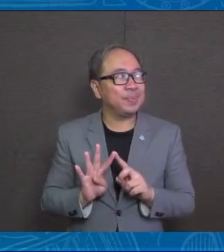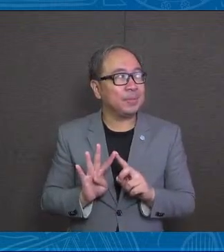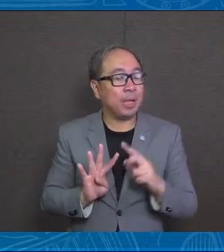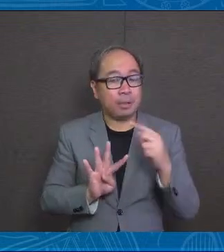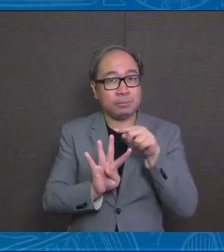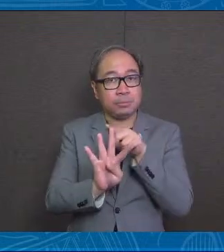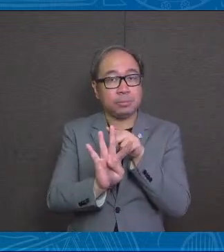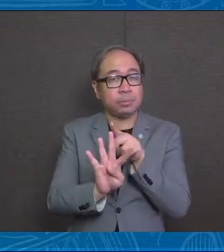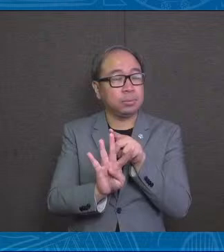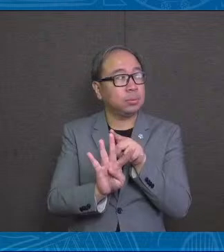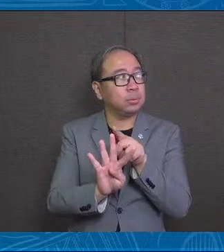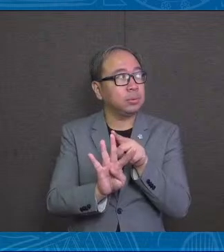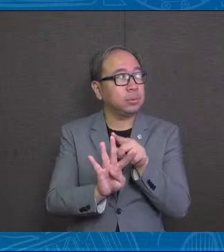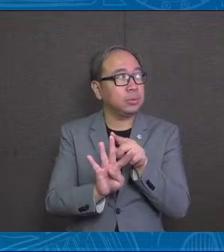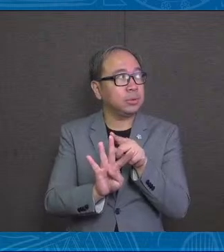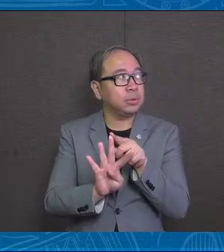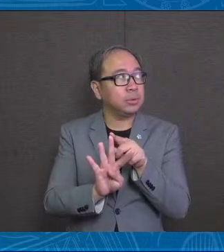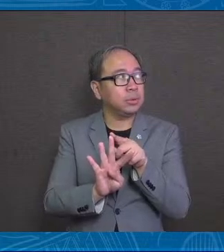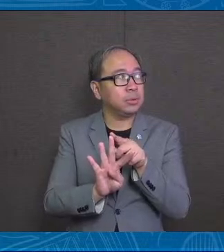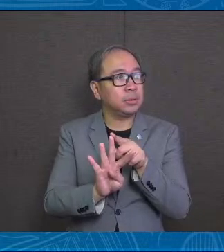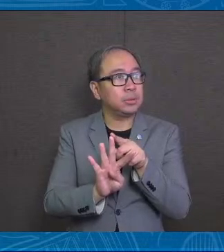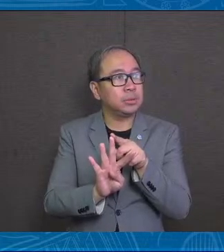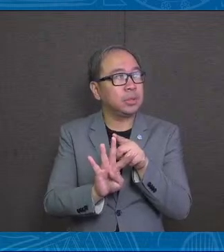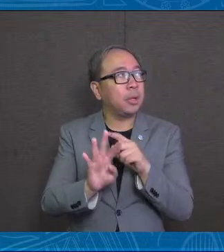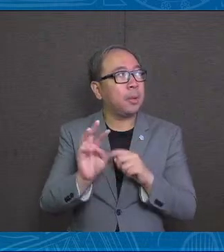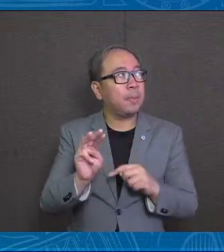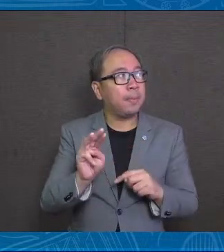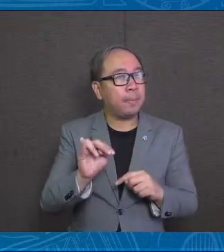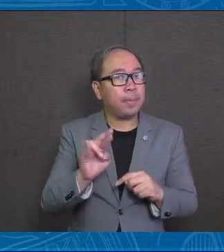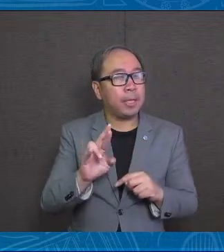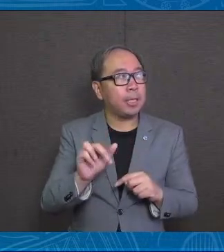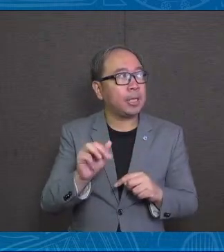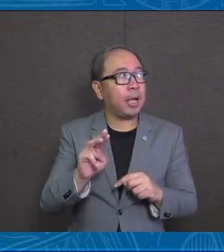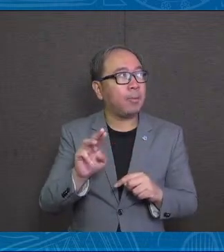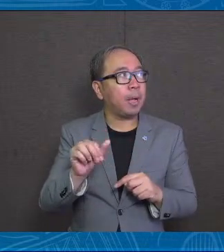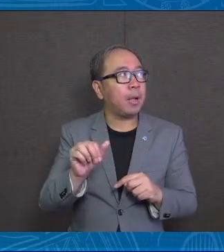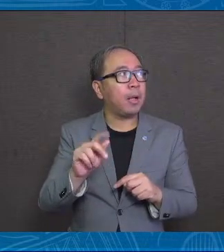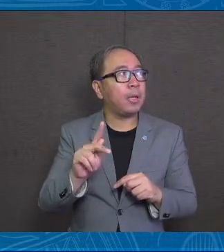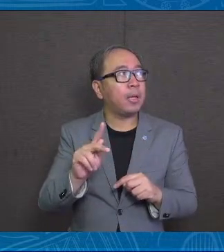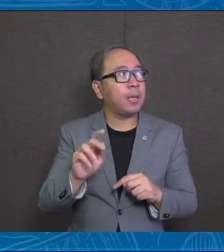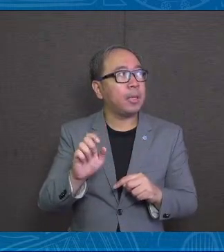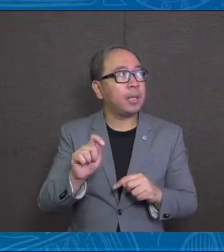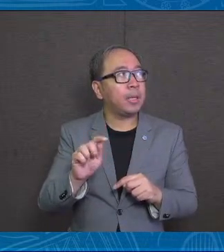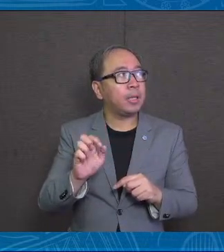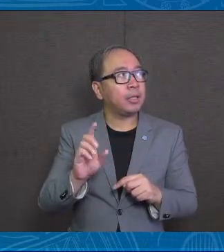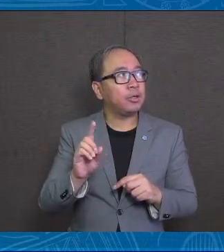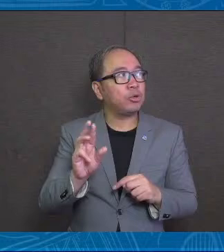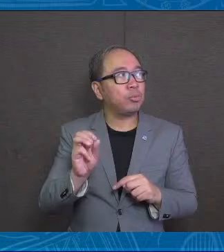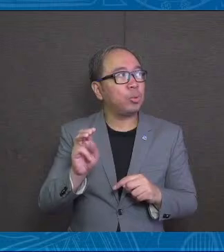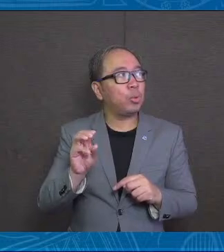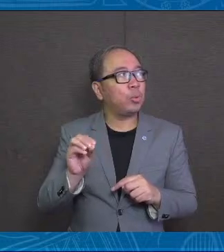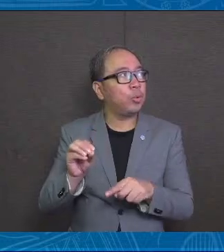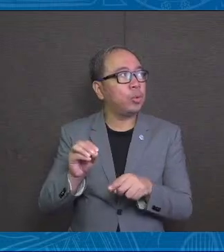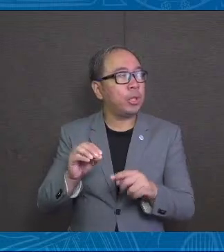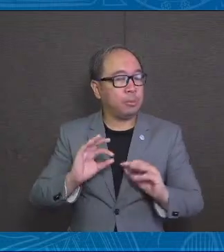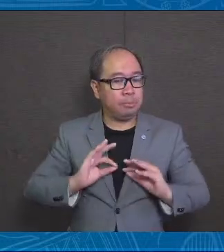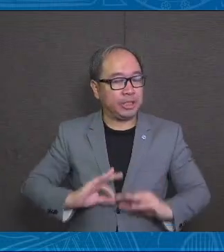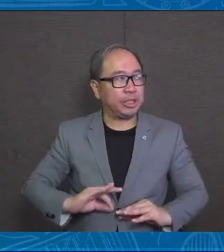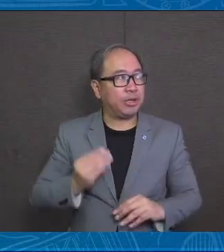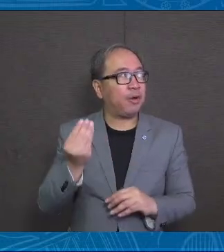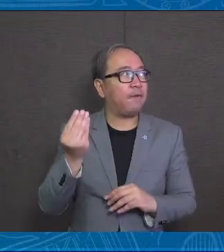Next to him, we have Ms. Miriama Kedendroma from the Ministry of Finance of Fiji from the Budget Division.